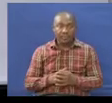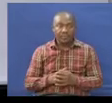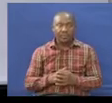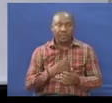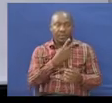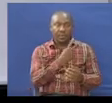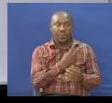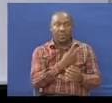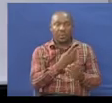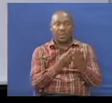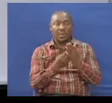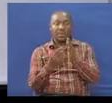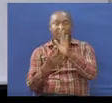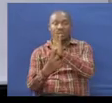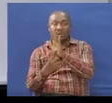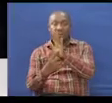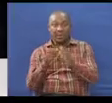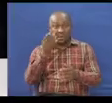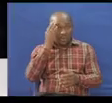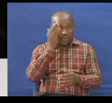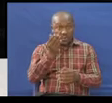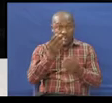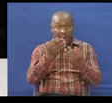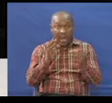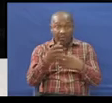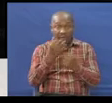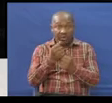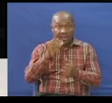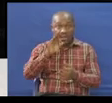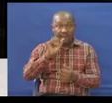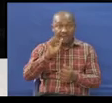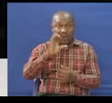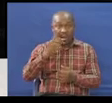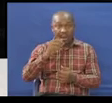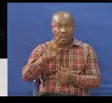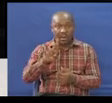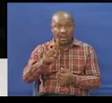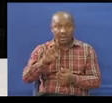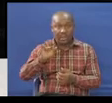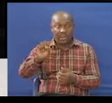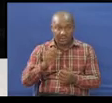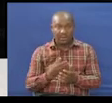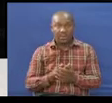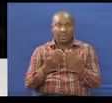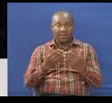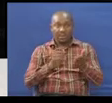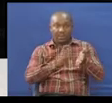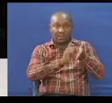and 6. You know how to find the factors, right? It is 2. Now, right here, solution.